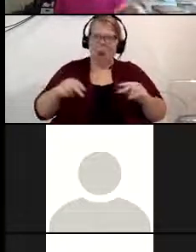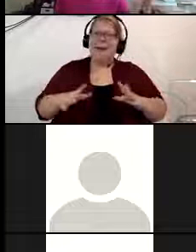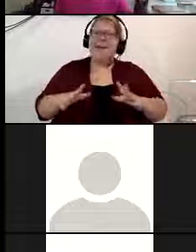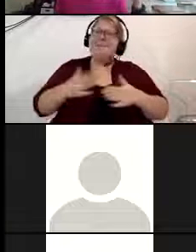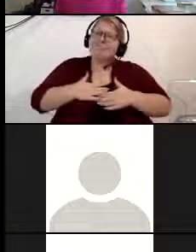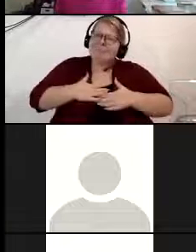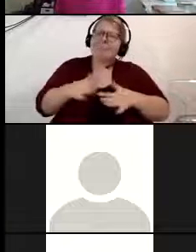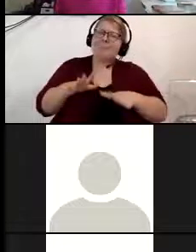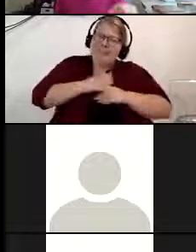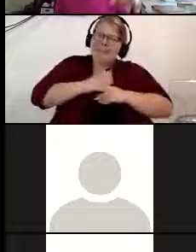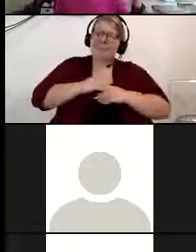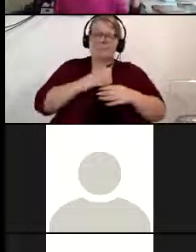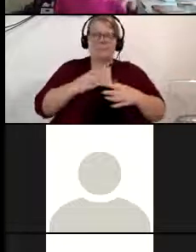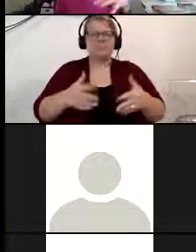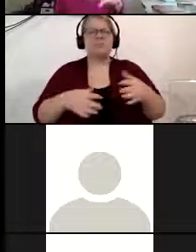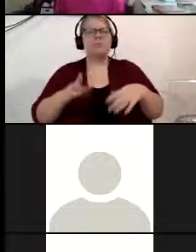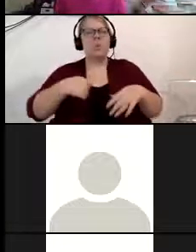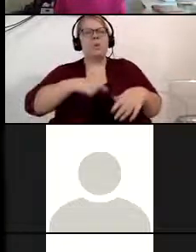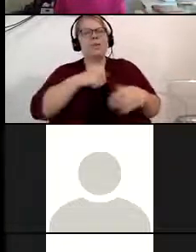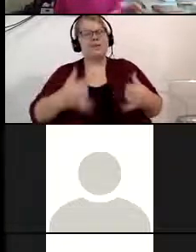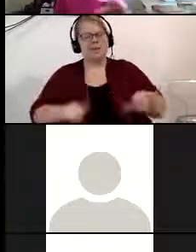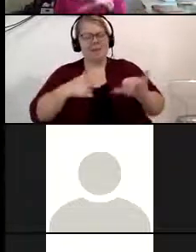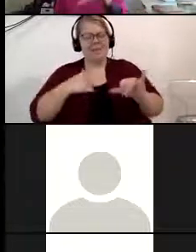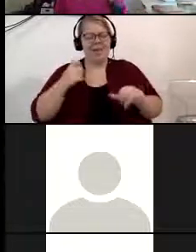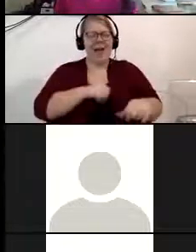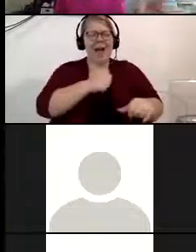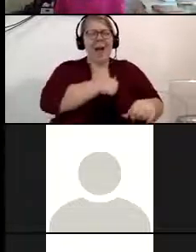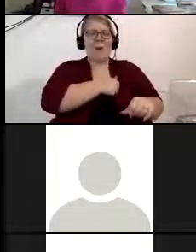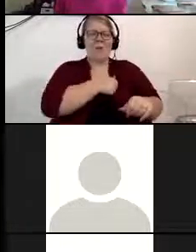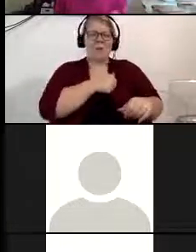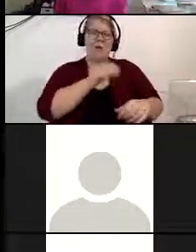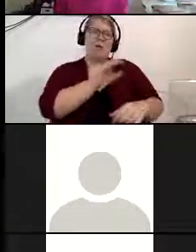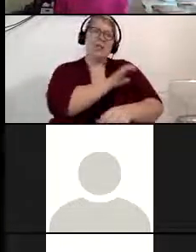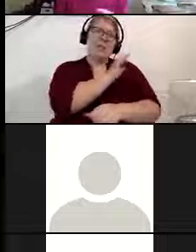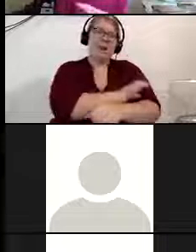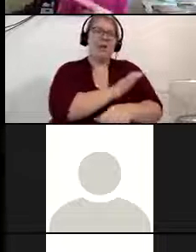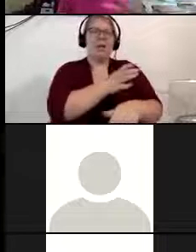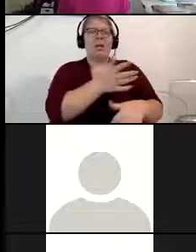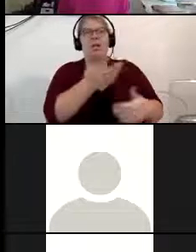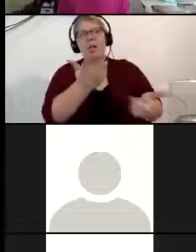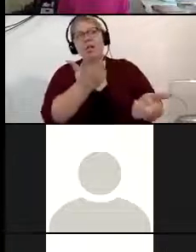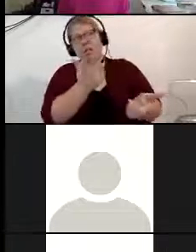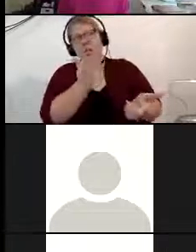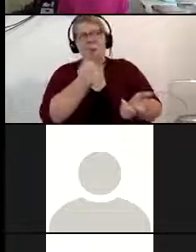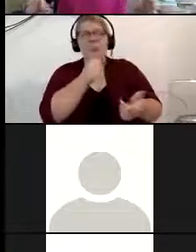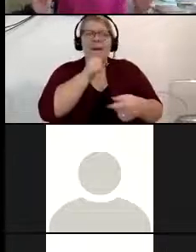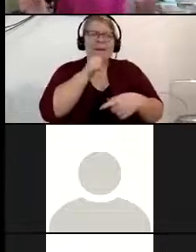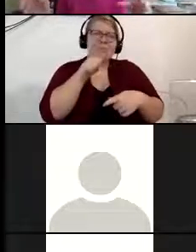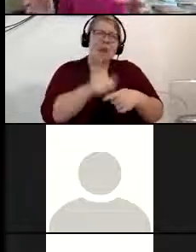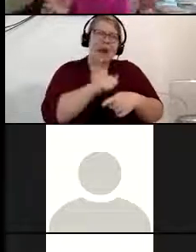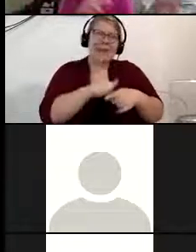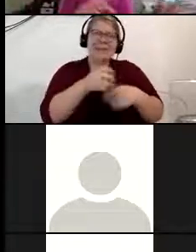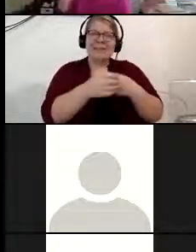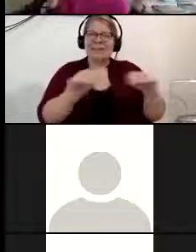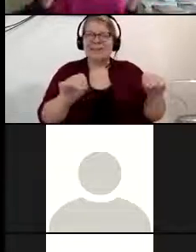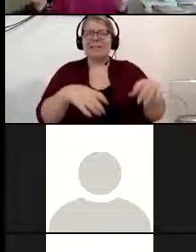our clinics, in our private practices, in our treatment settings, in our criminal, across the board. We are